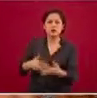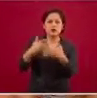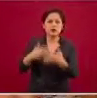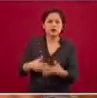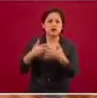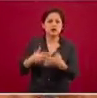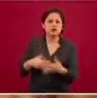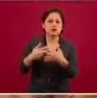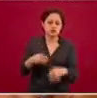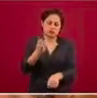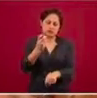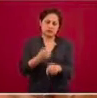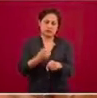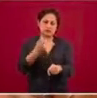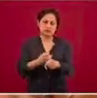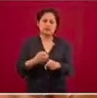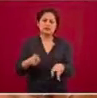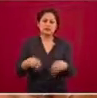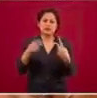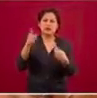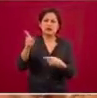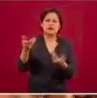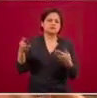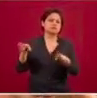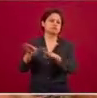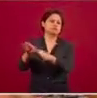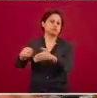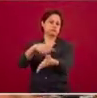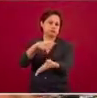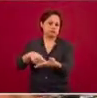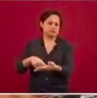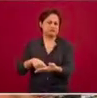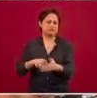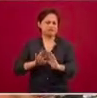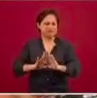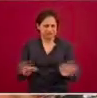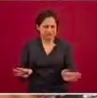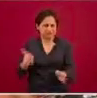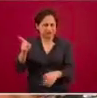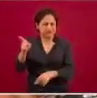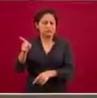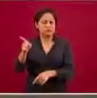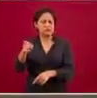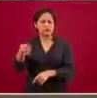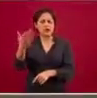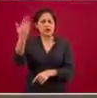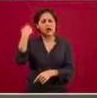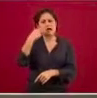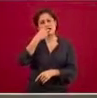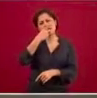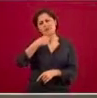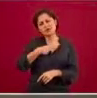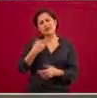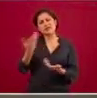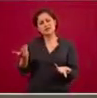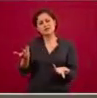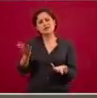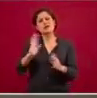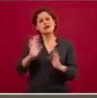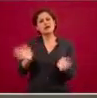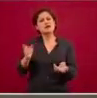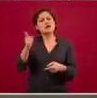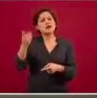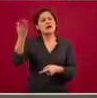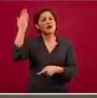implementing. But what about the beer industry? The beer industry is one of the